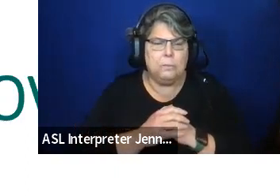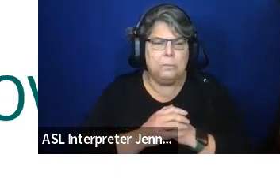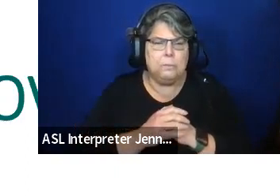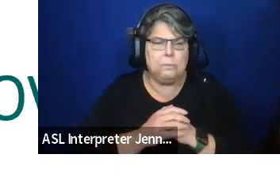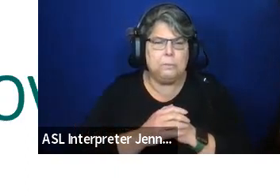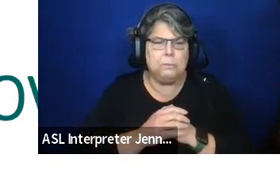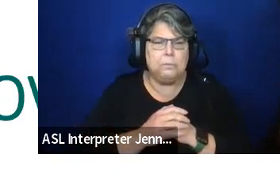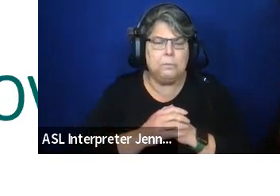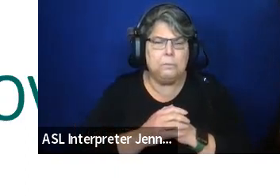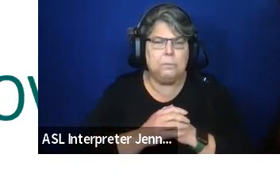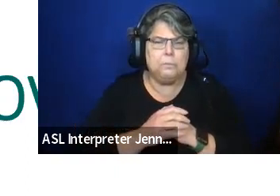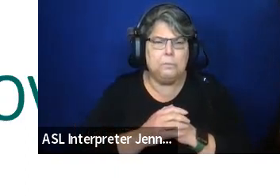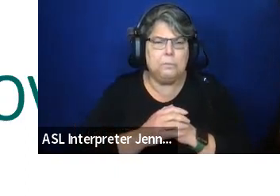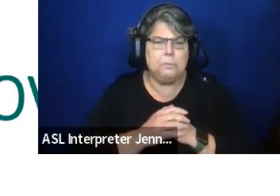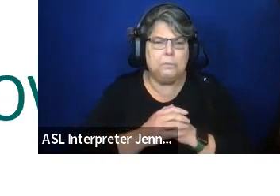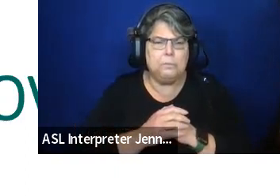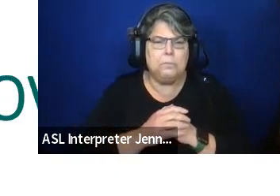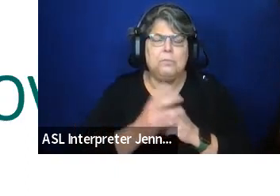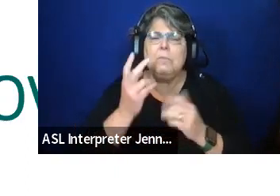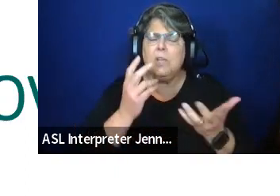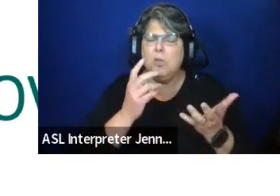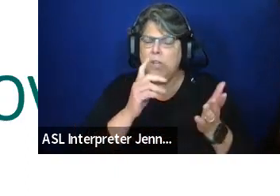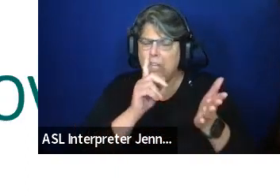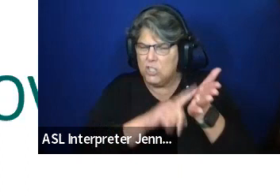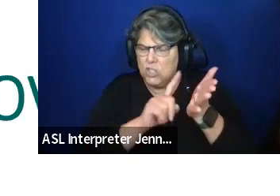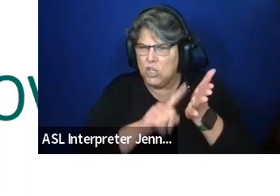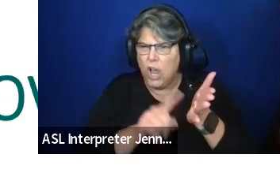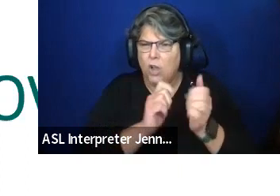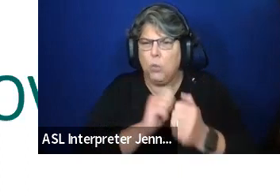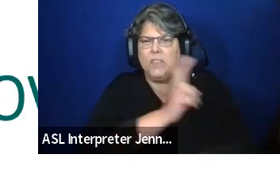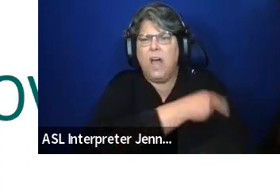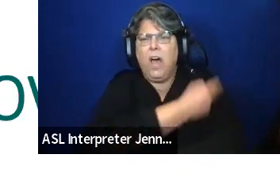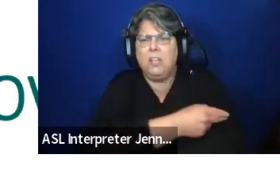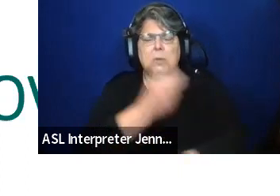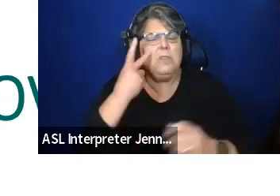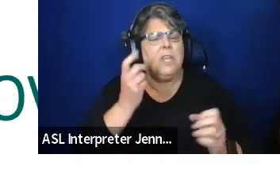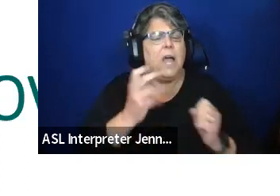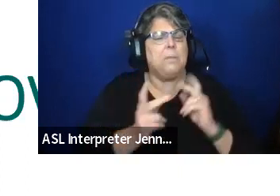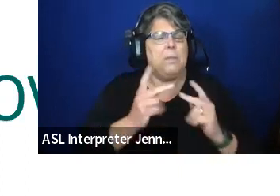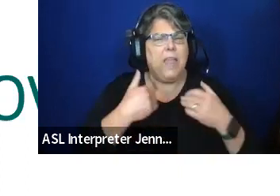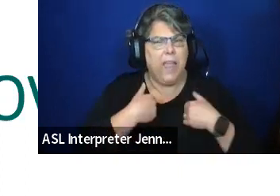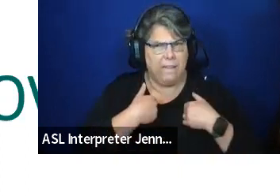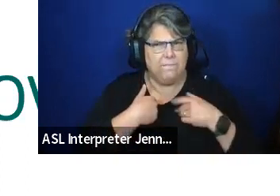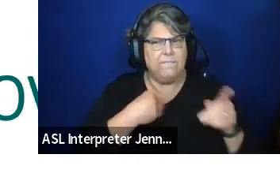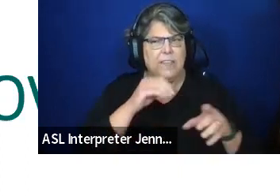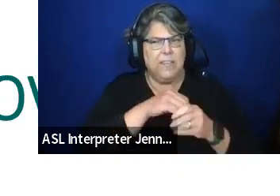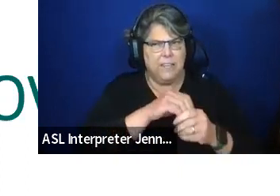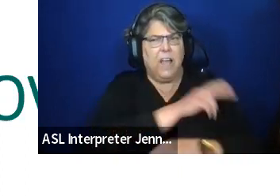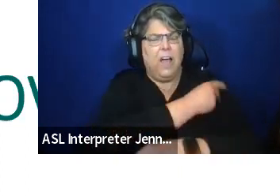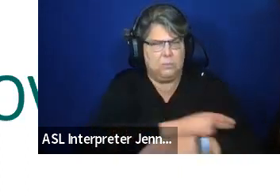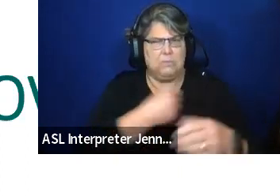We are also able to track local hospitalizations for influenza. This slide